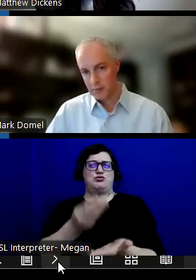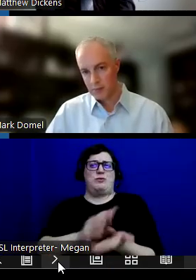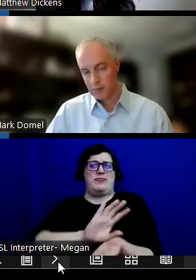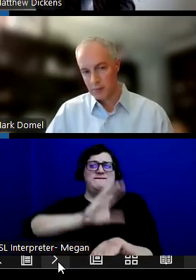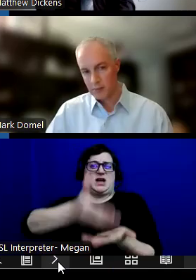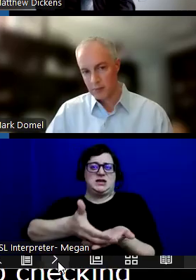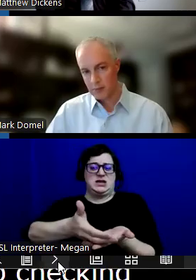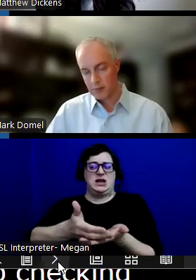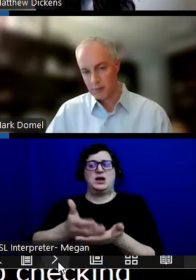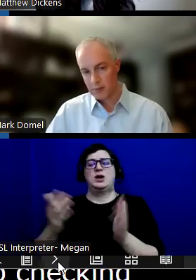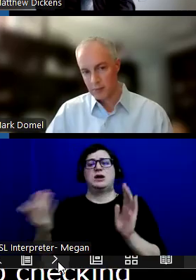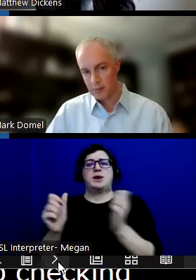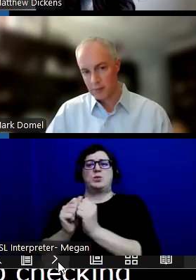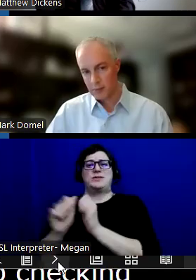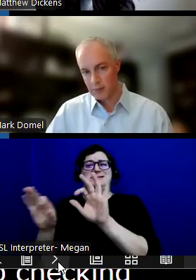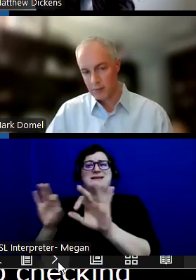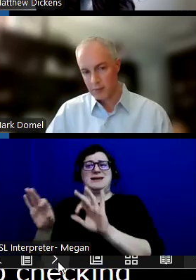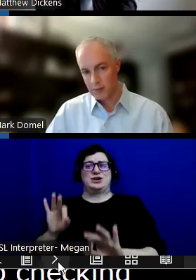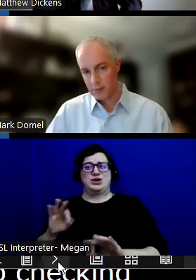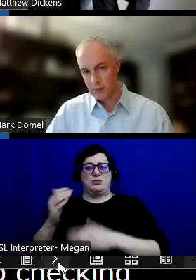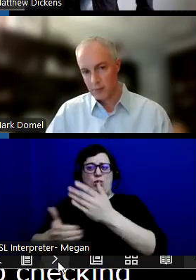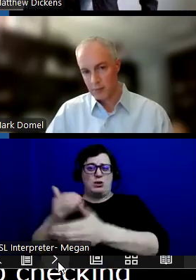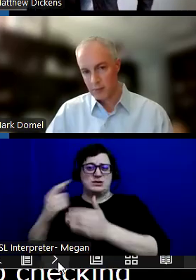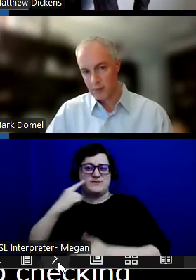selection process to be accepted?